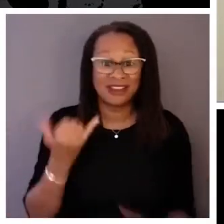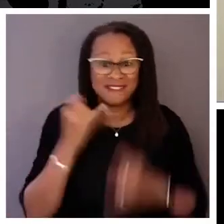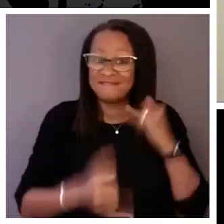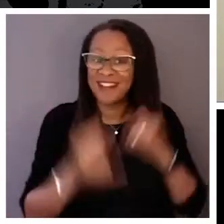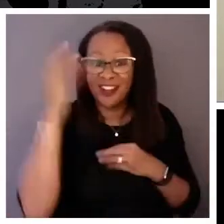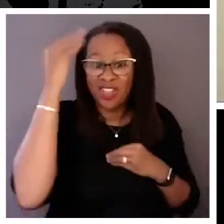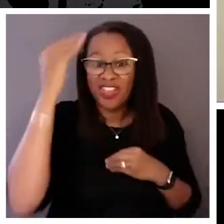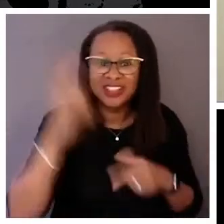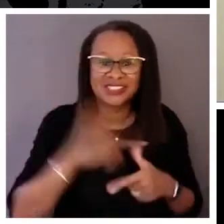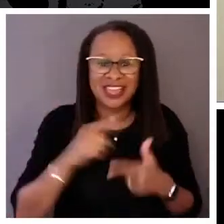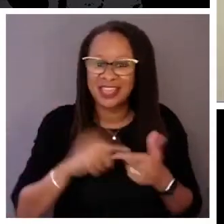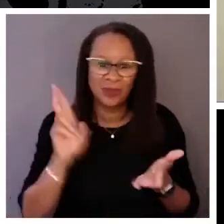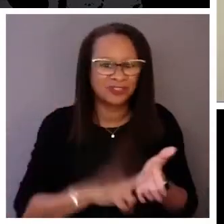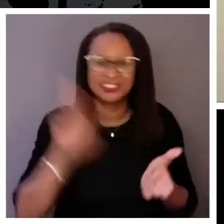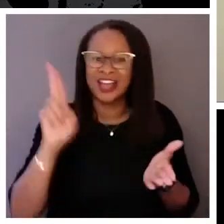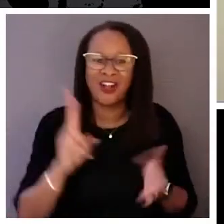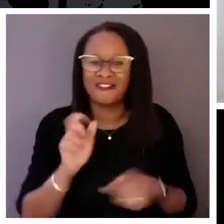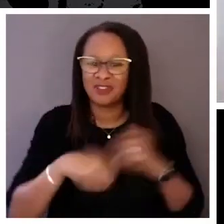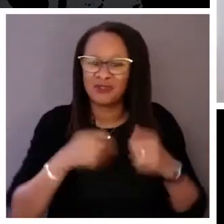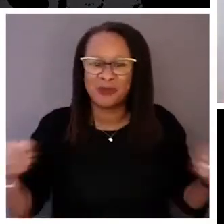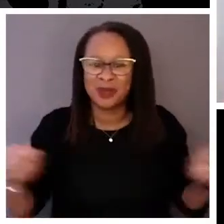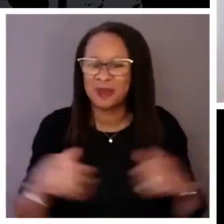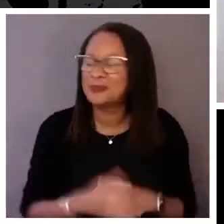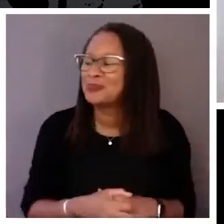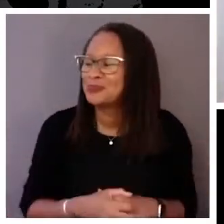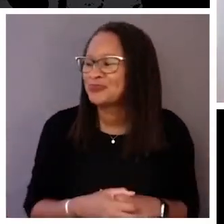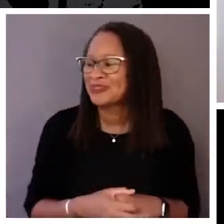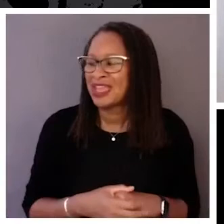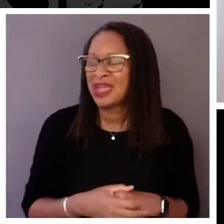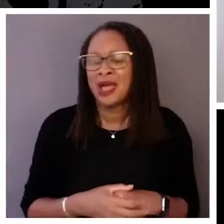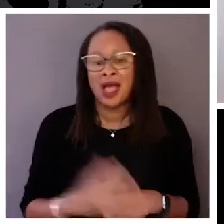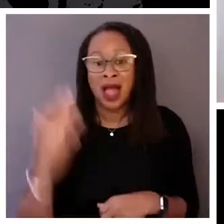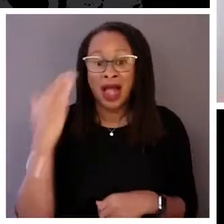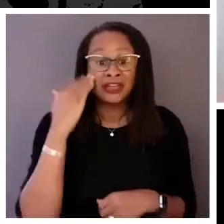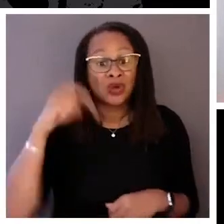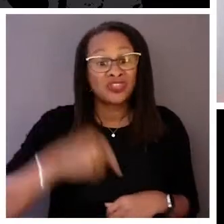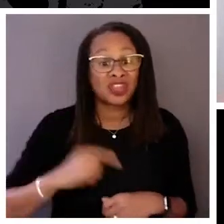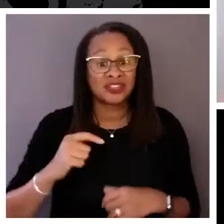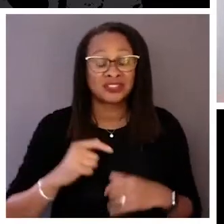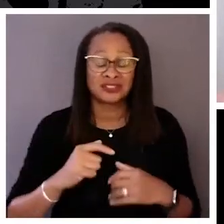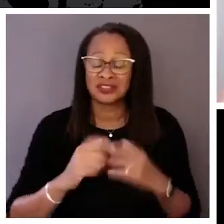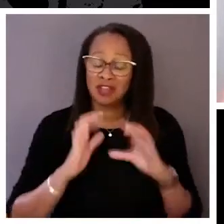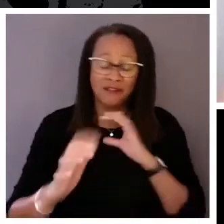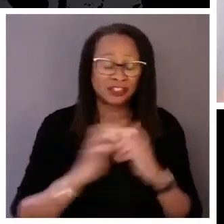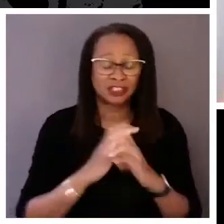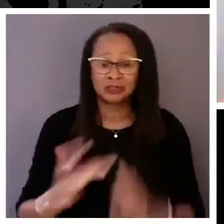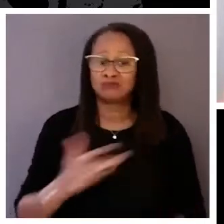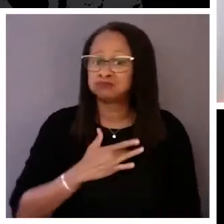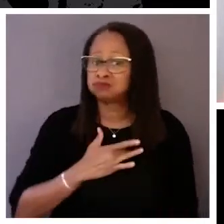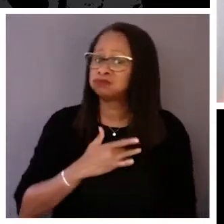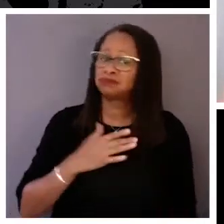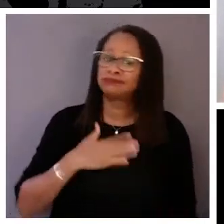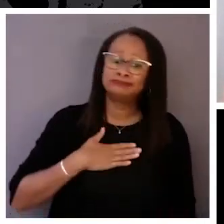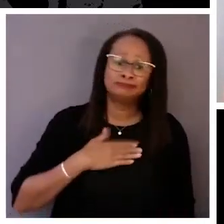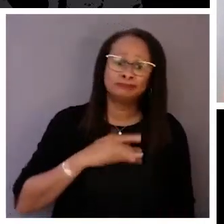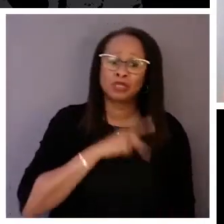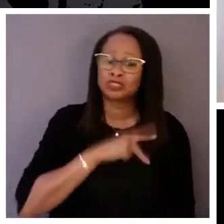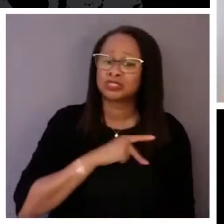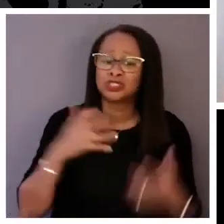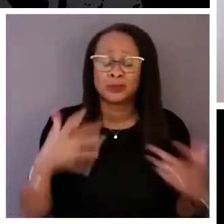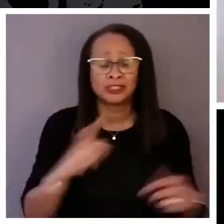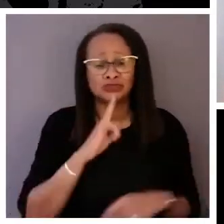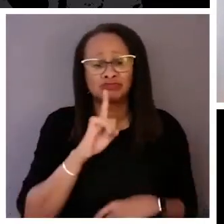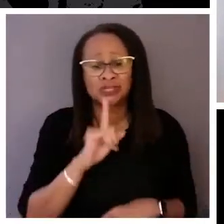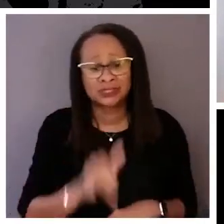any final thoughts? And then I'll sign us off here. Yeah, I just want to say, I know this conversation resonated with me personally so much.